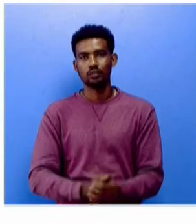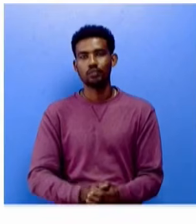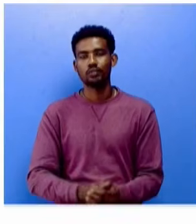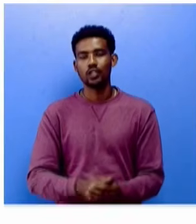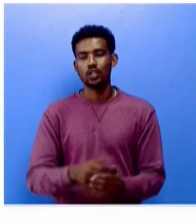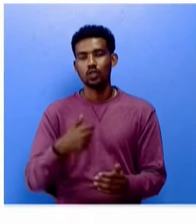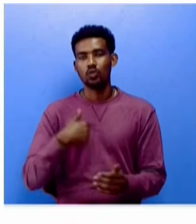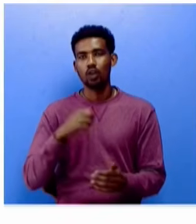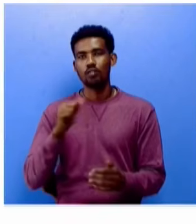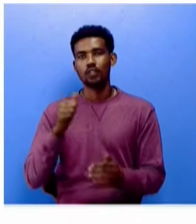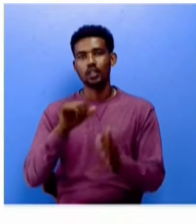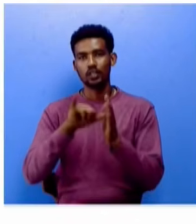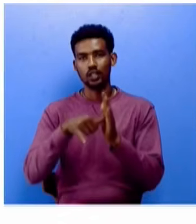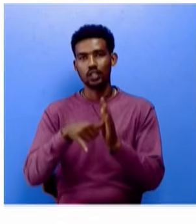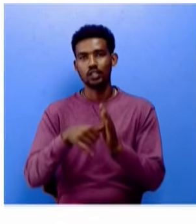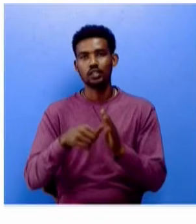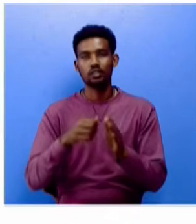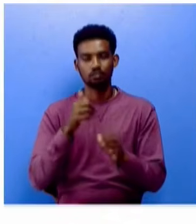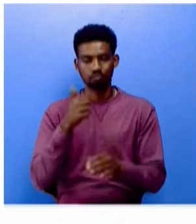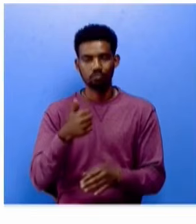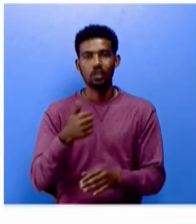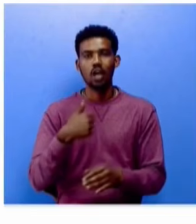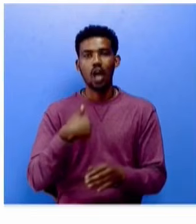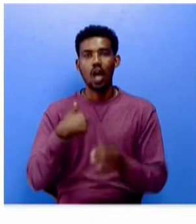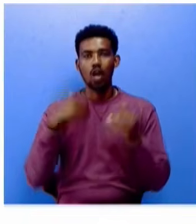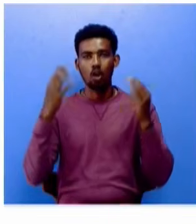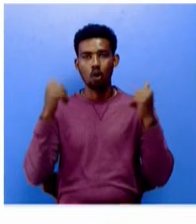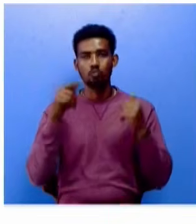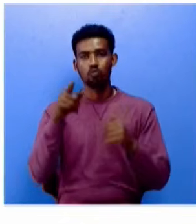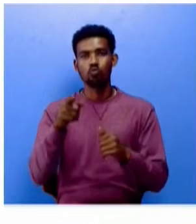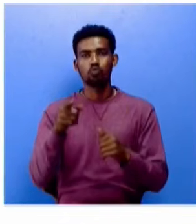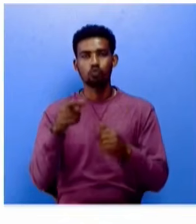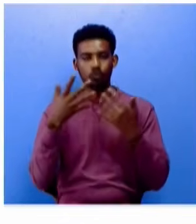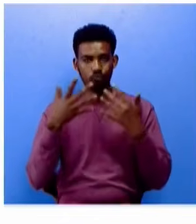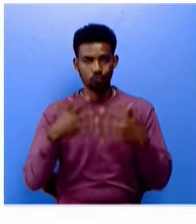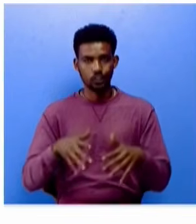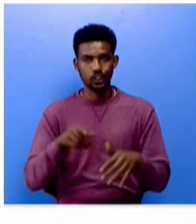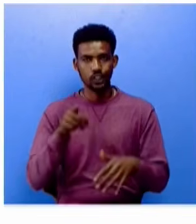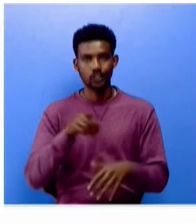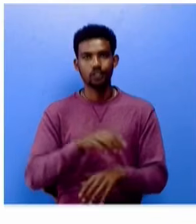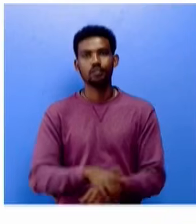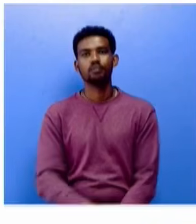Bravo. I hope you did it. Yeah. Form here.